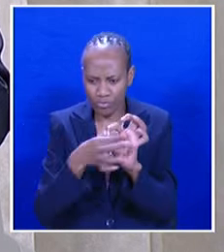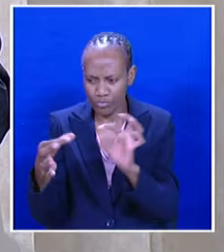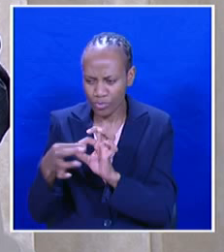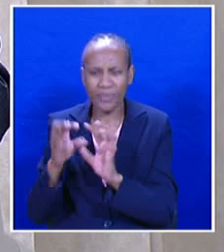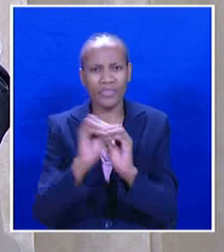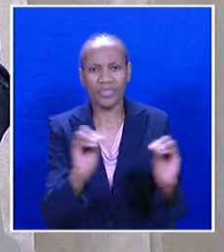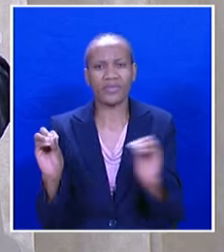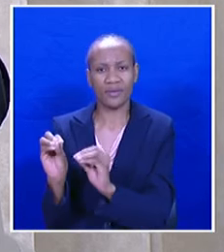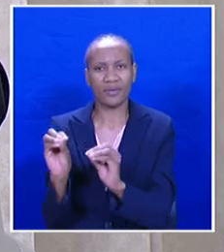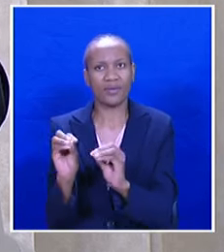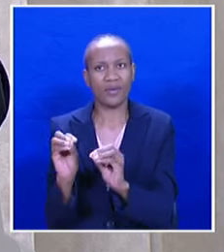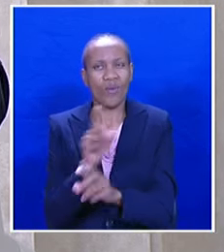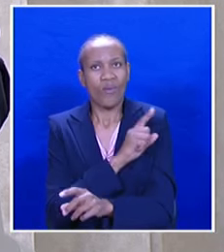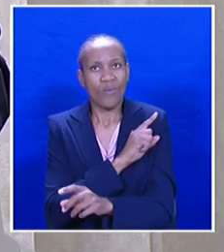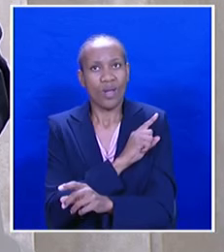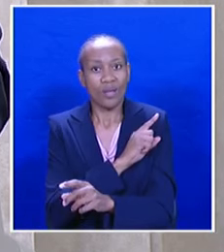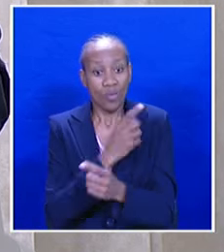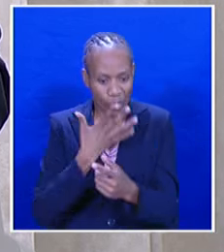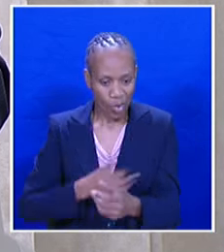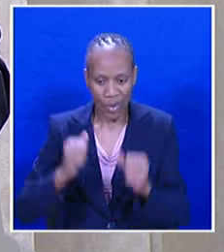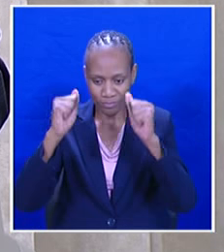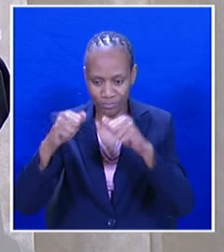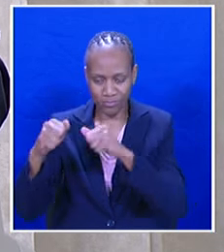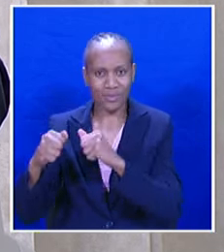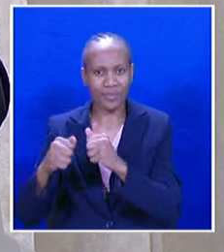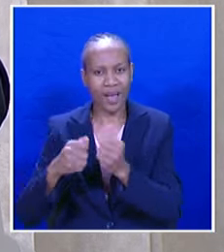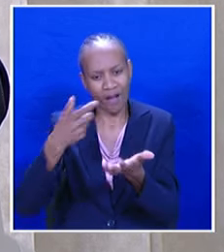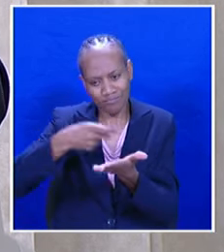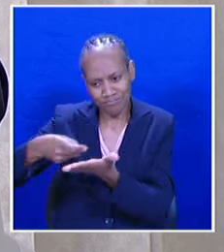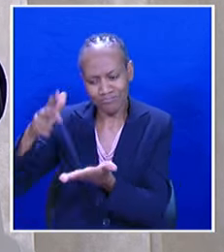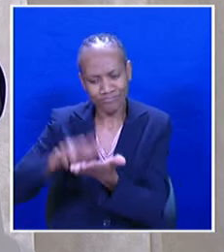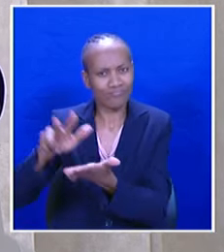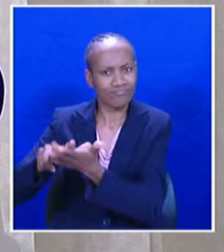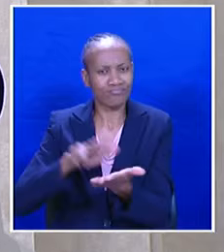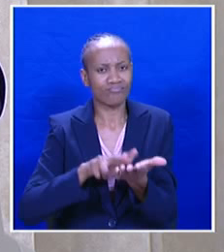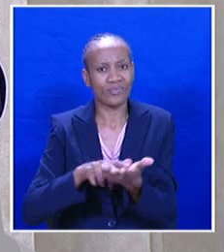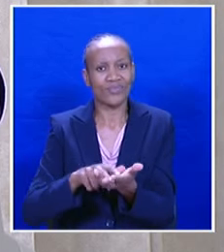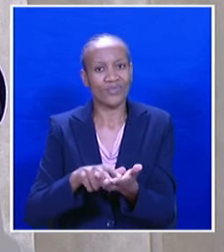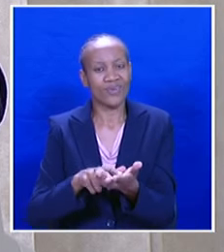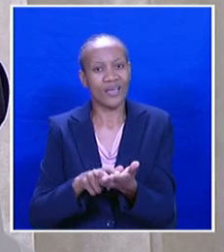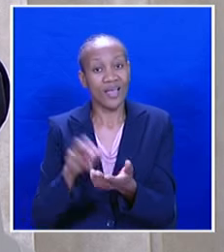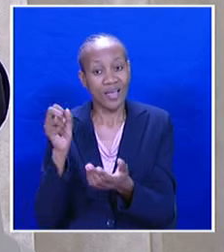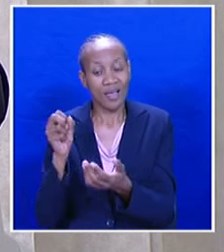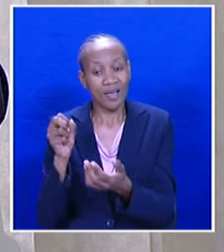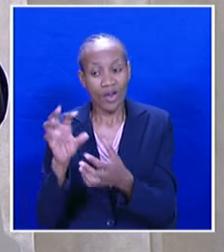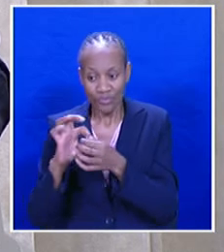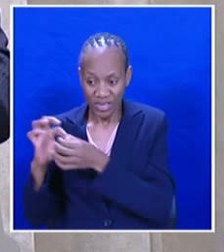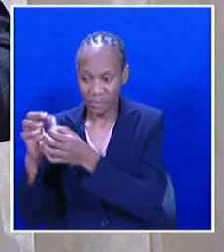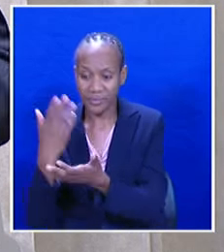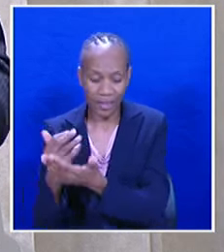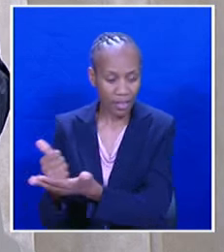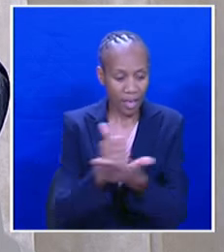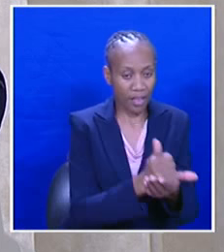these agreements, what we seek to do is to advance our own national interests. And so these